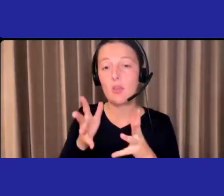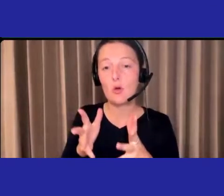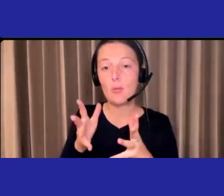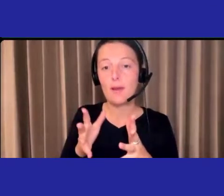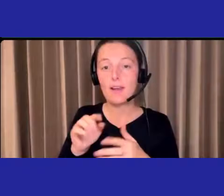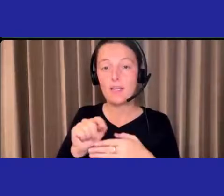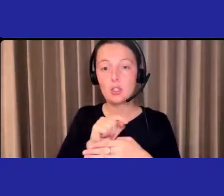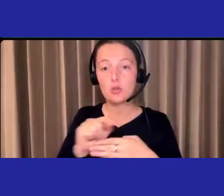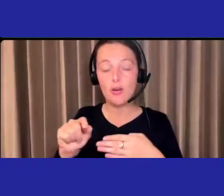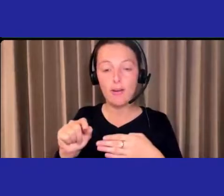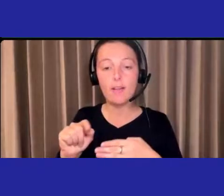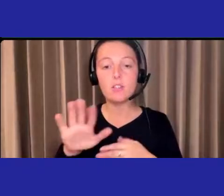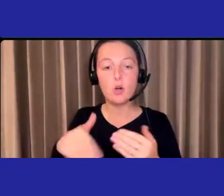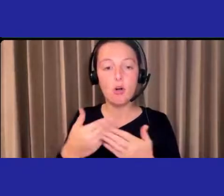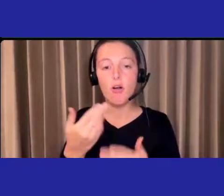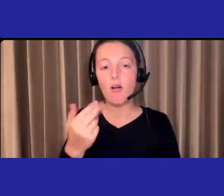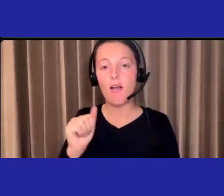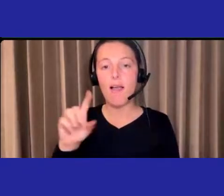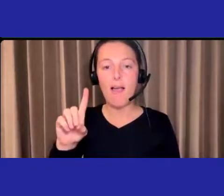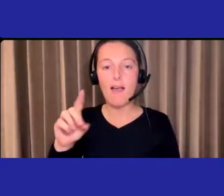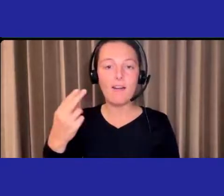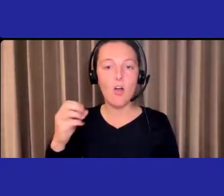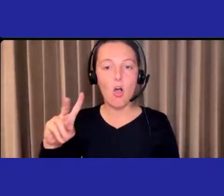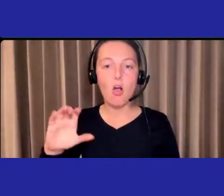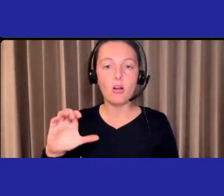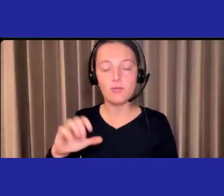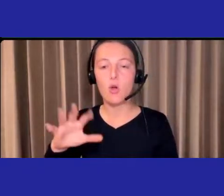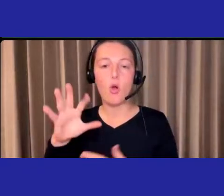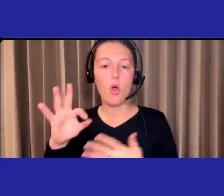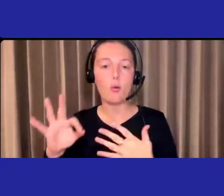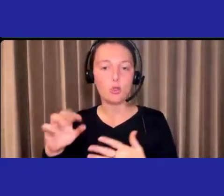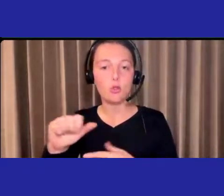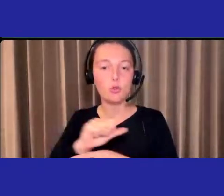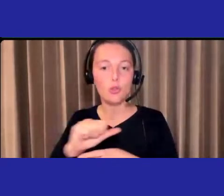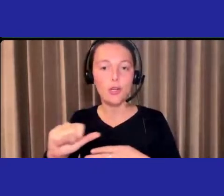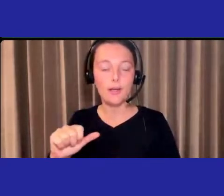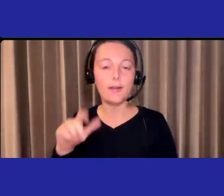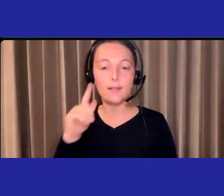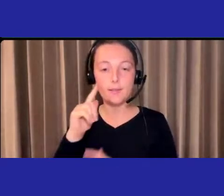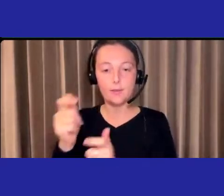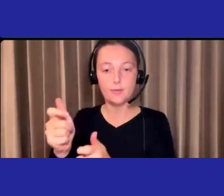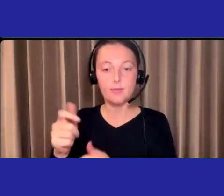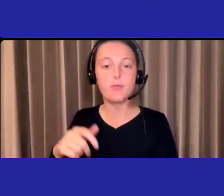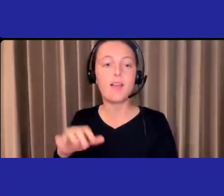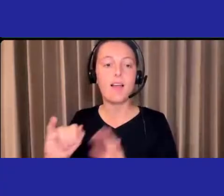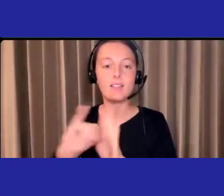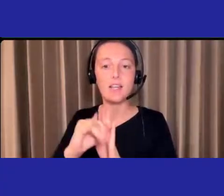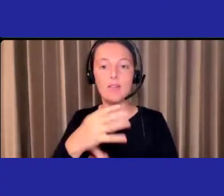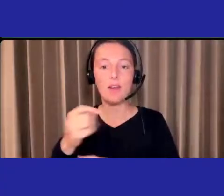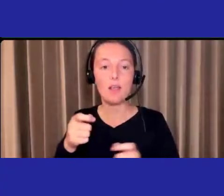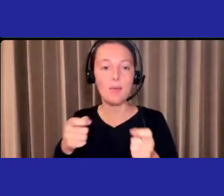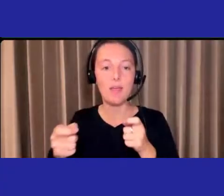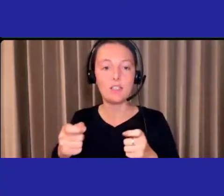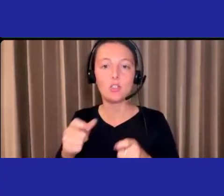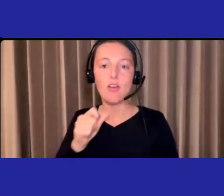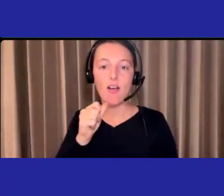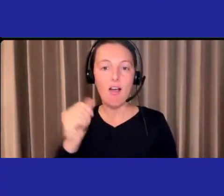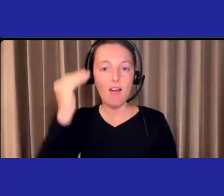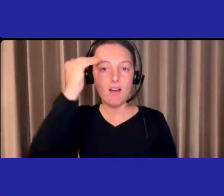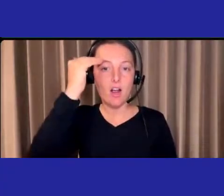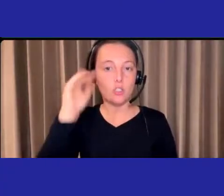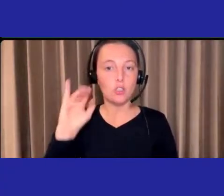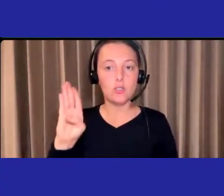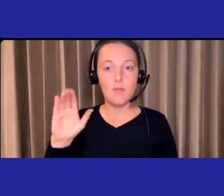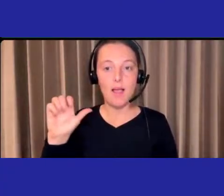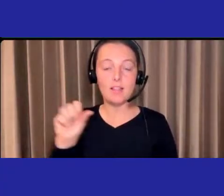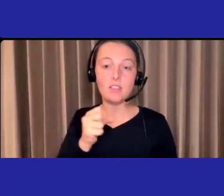hoc or by choice trainings. Identifying and managing unconscious bias is strongly recommended and also goes